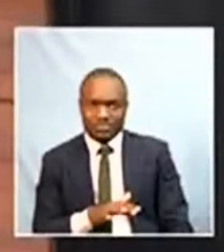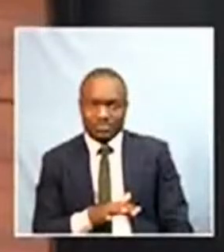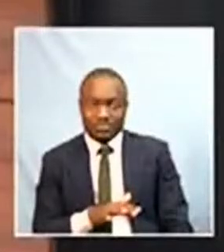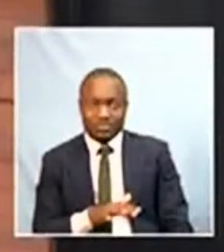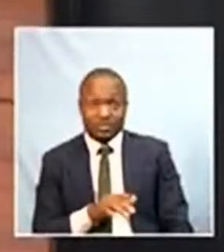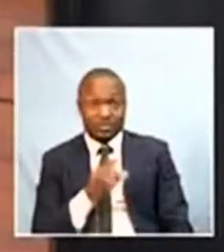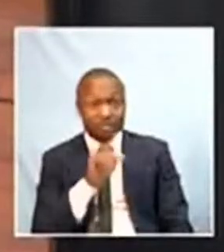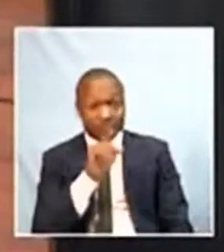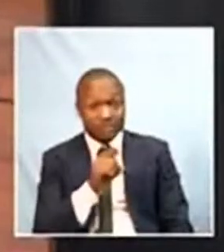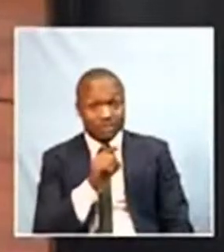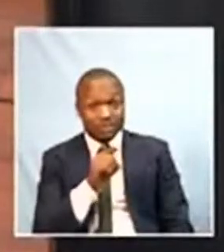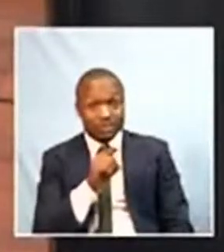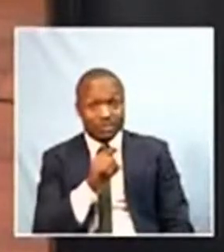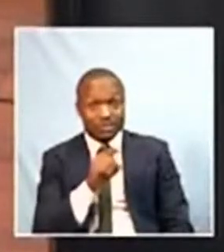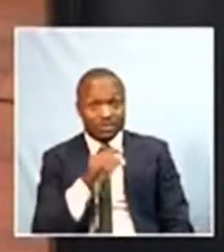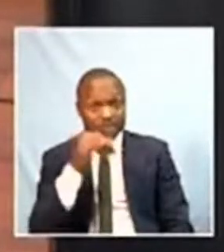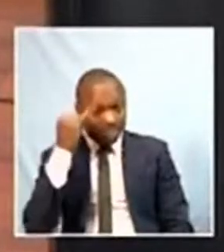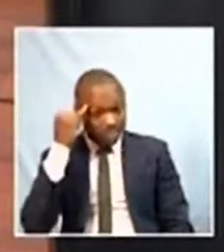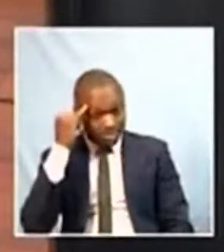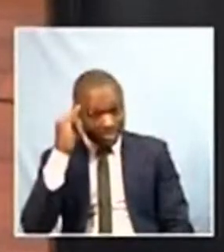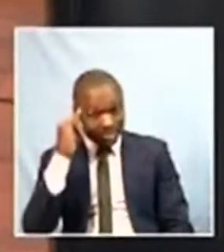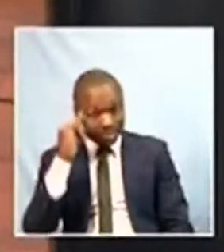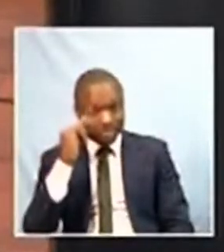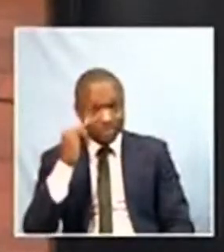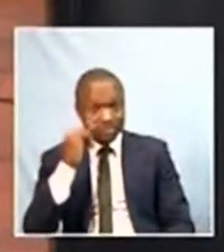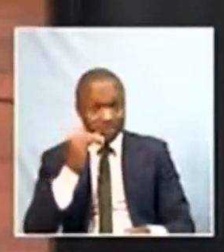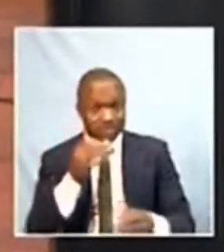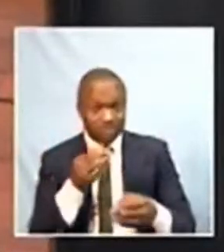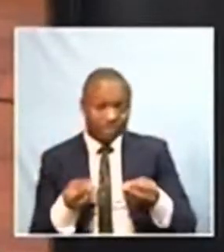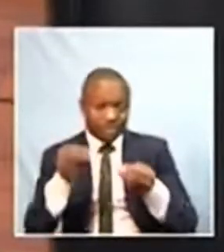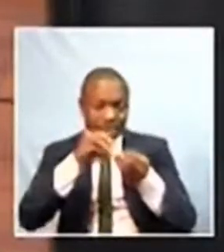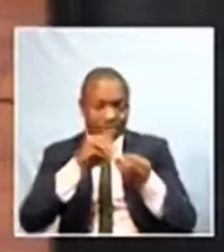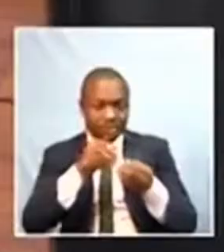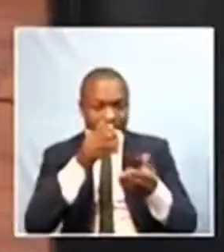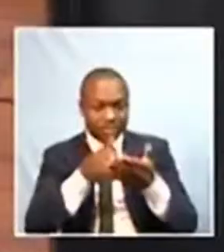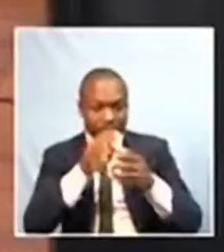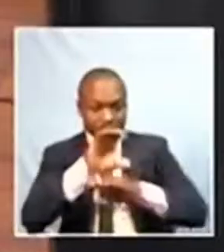make an addition to this cause of query? Thank you, Chair.